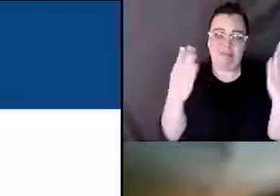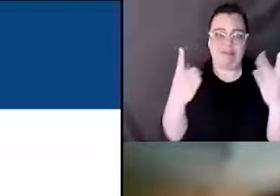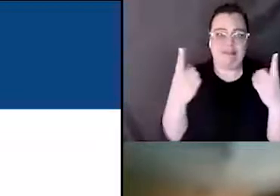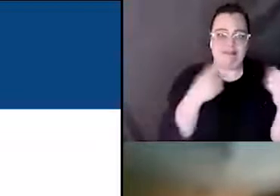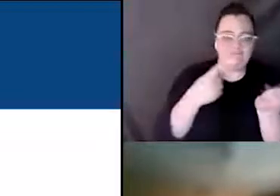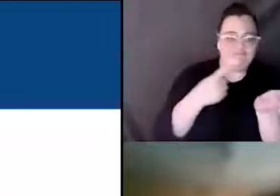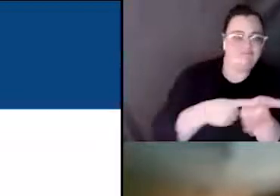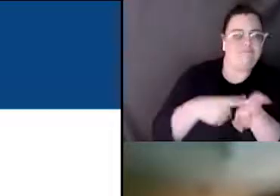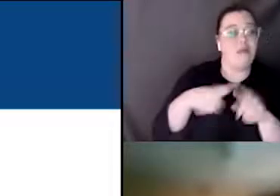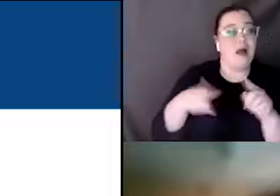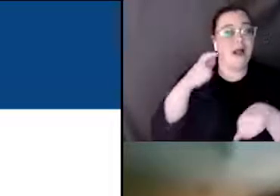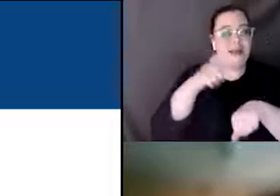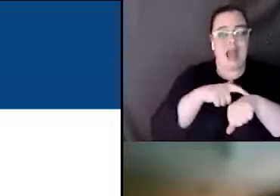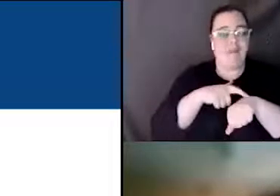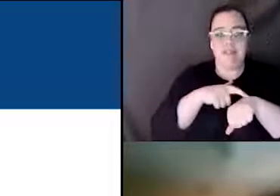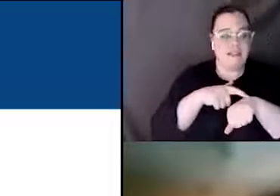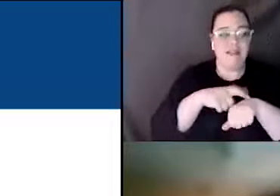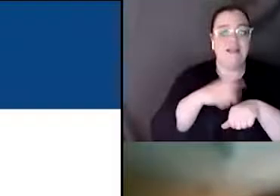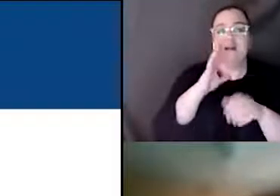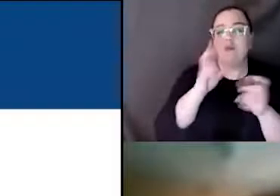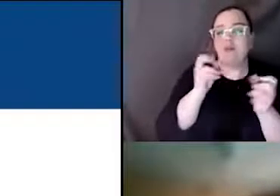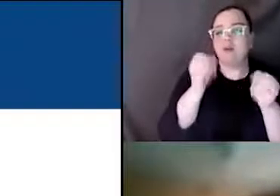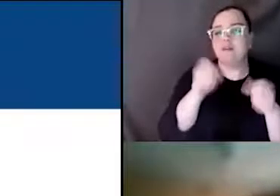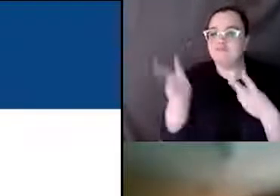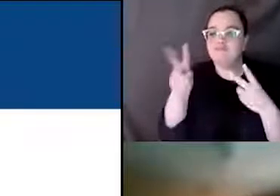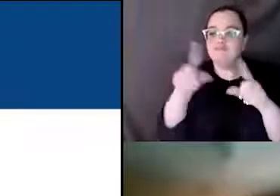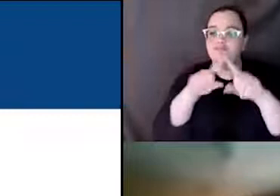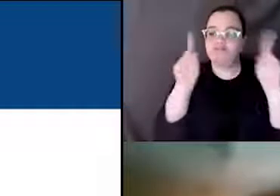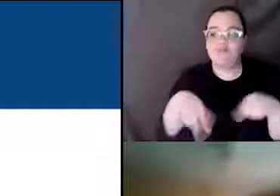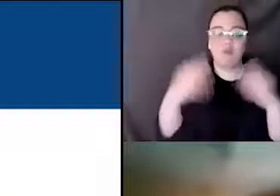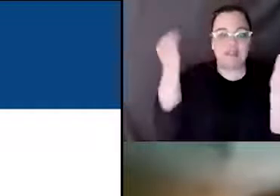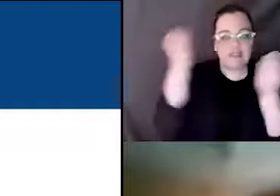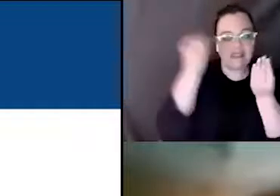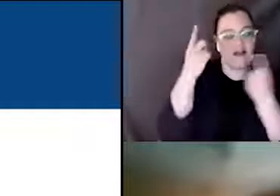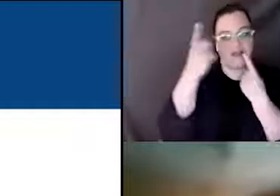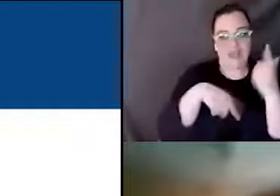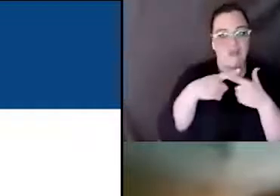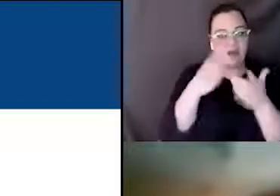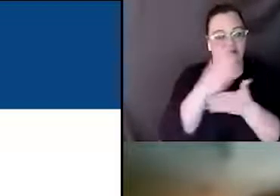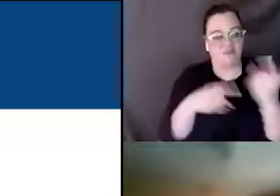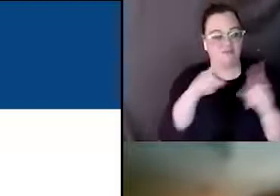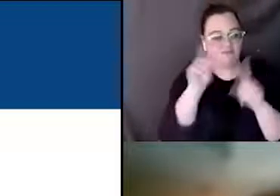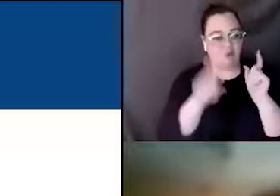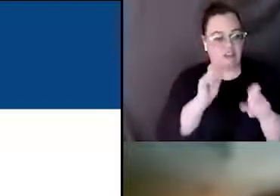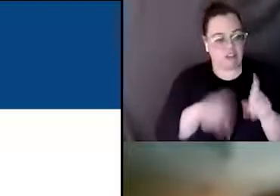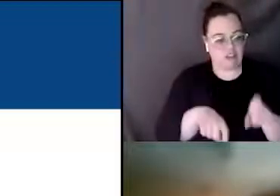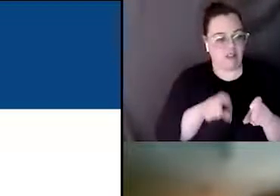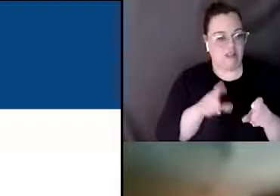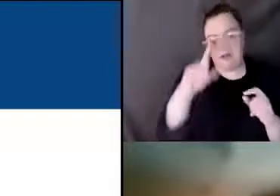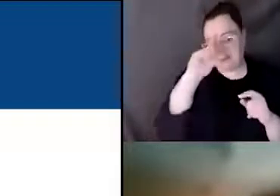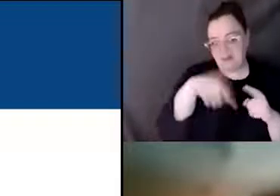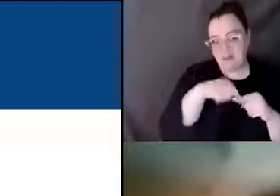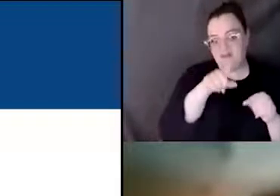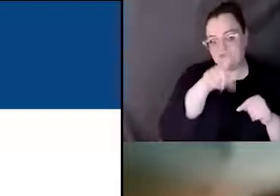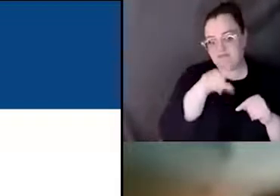discussion, but to leave you with thinking about some questions. Look, you can read the questions that are on the screen.